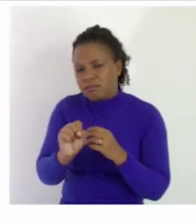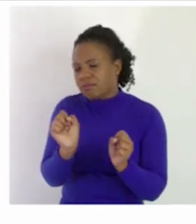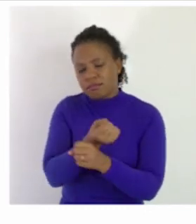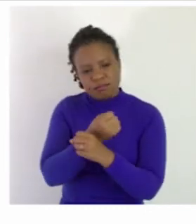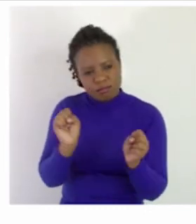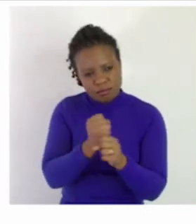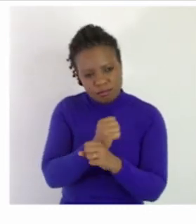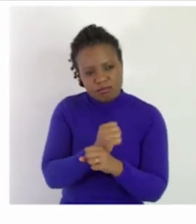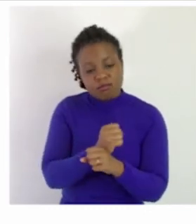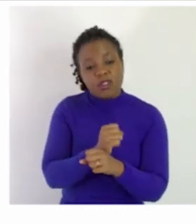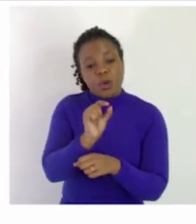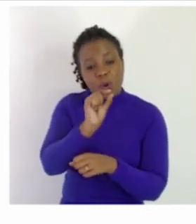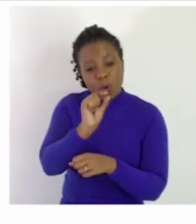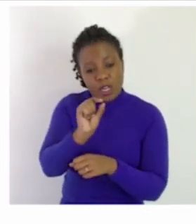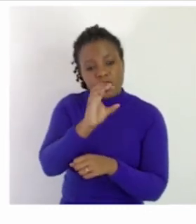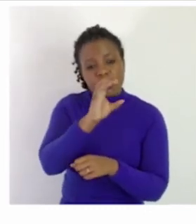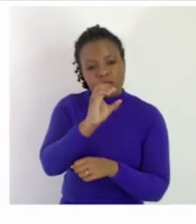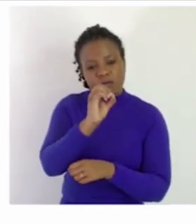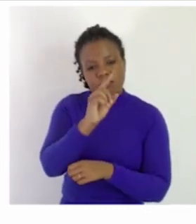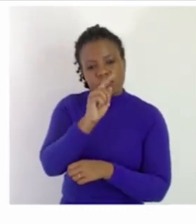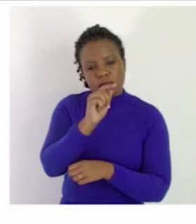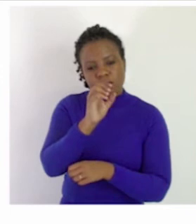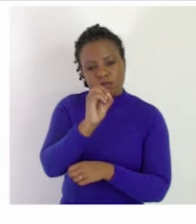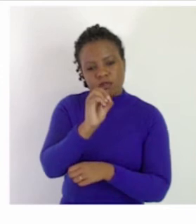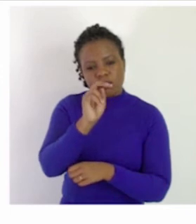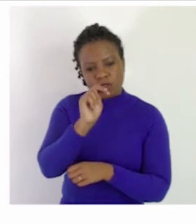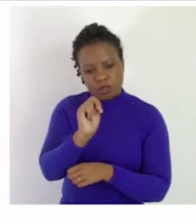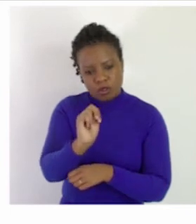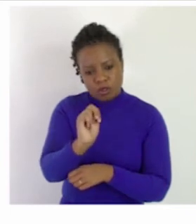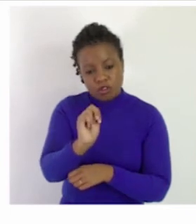uncountable. That is what we write on the